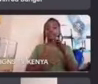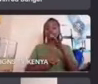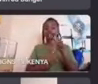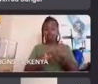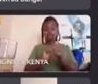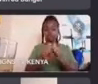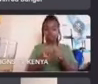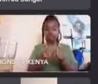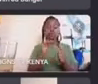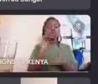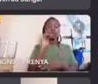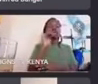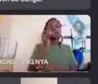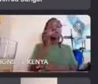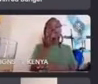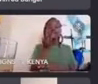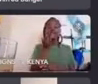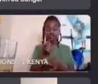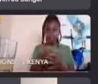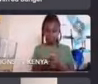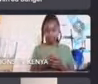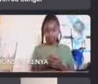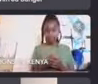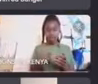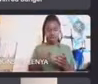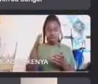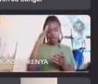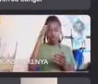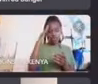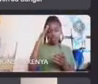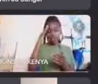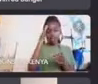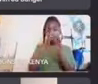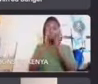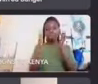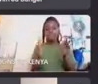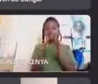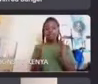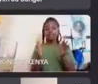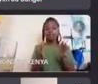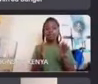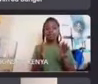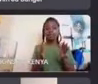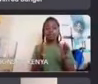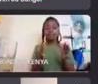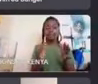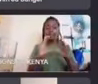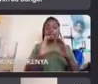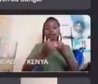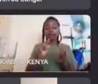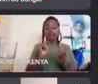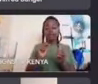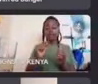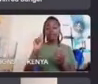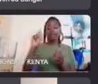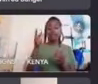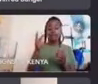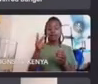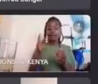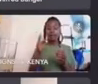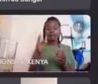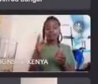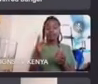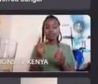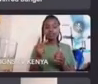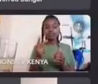fact one of the main betting companies in Kenya was hounded out of business because of such demands. They tell you, if